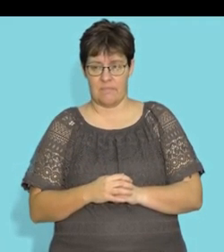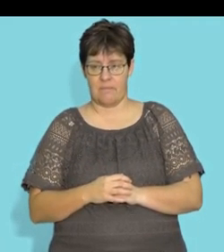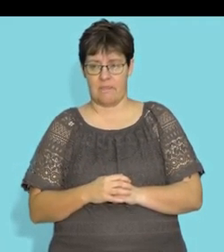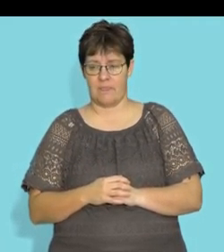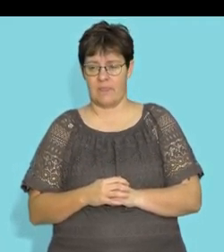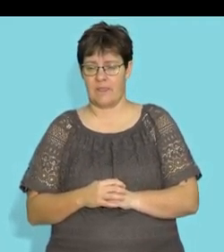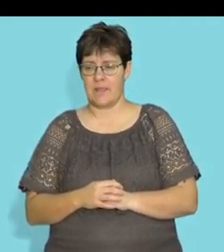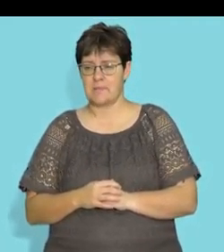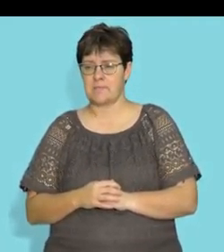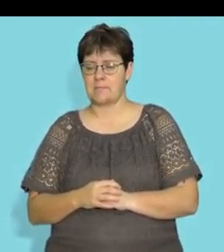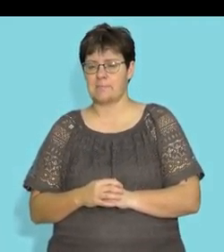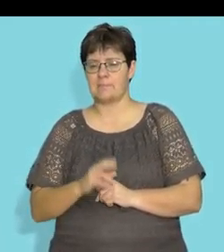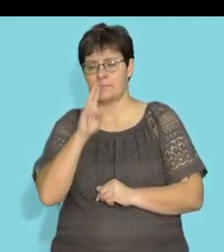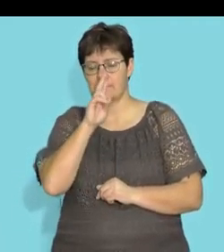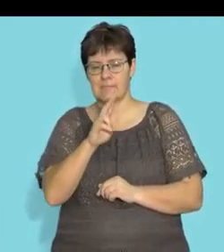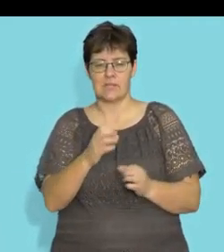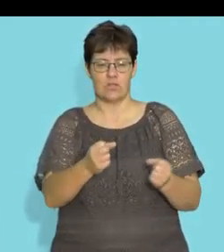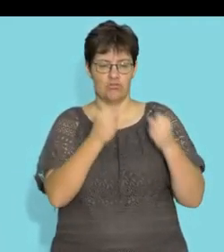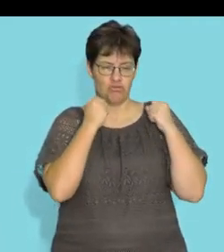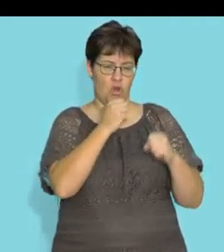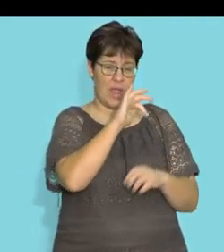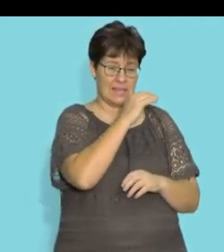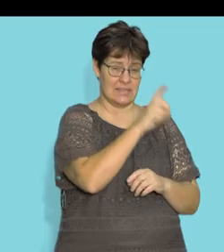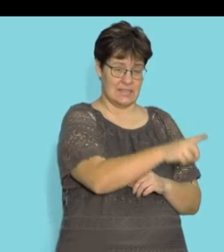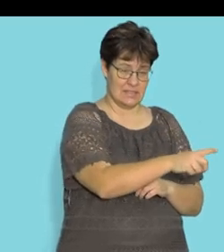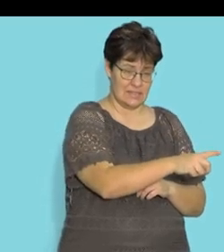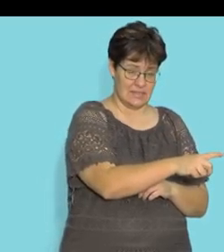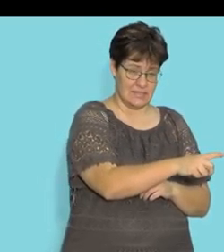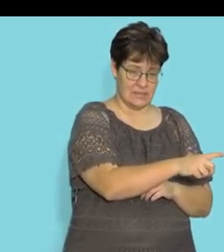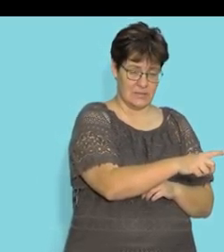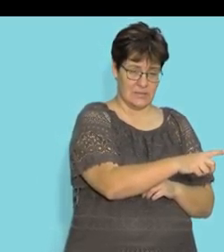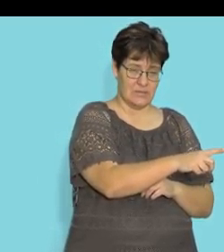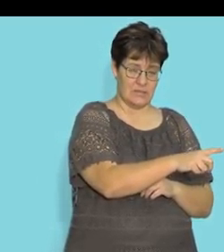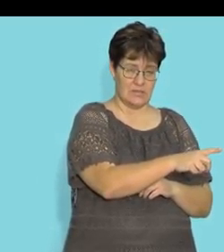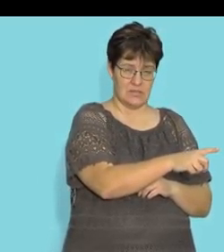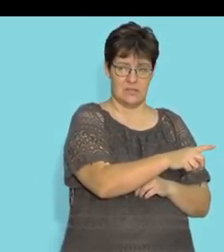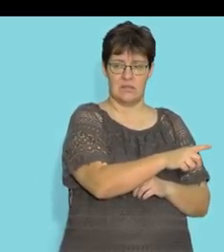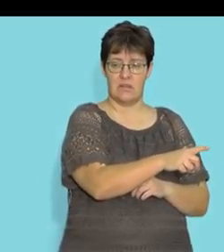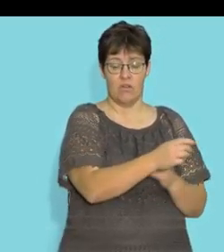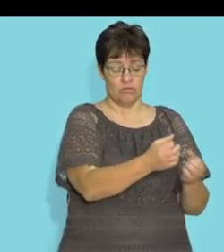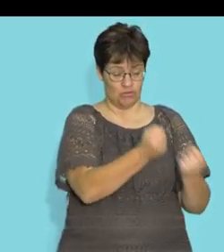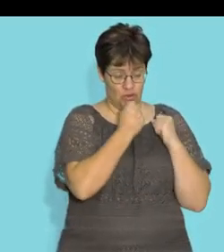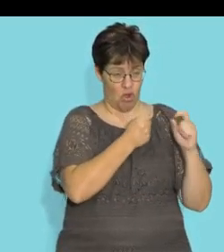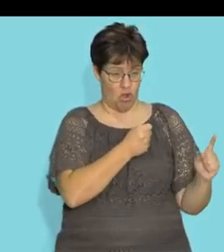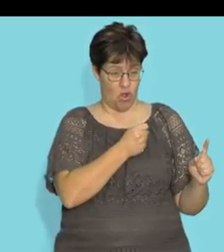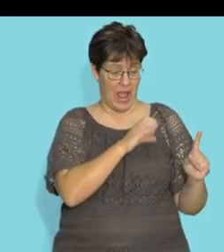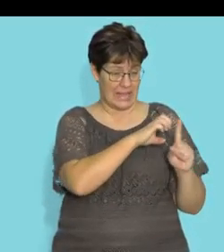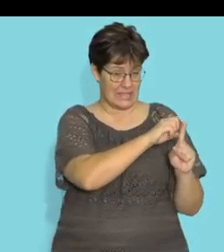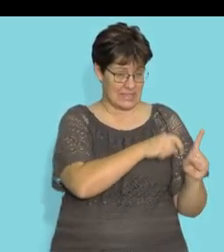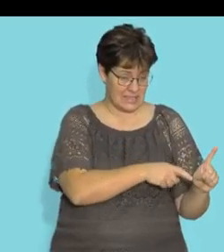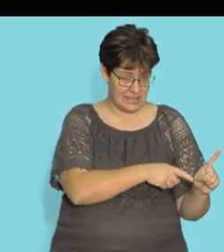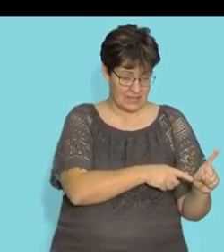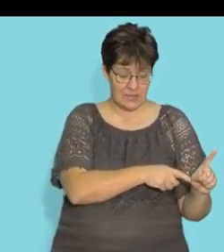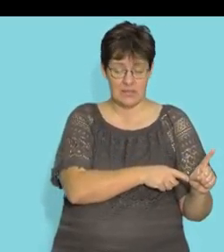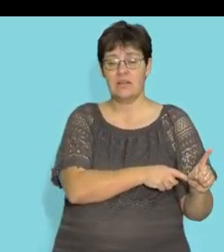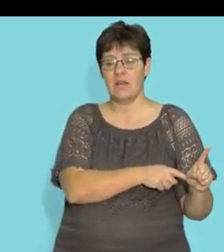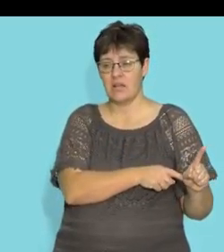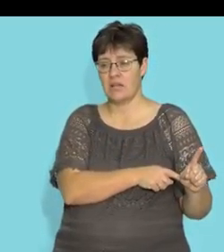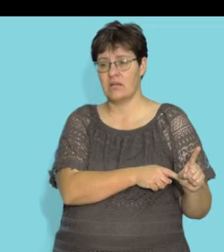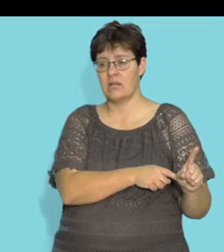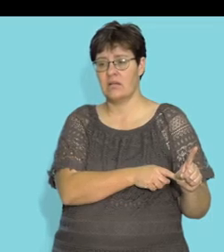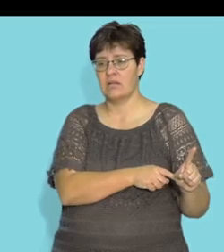the base, and it becomes the ammonium ion as the conjugate